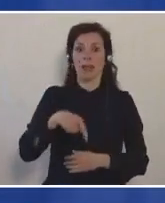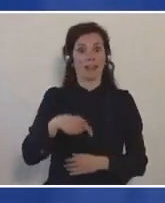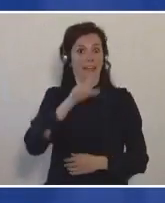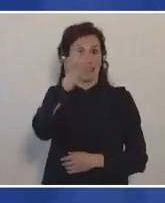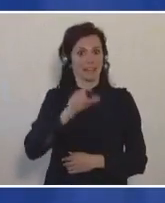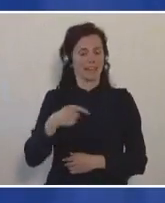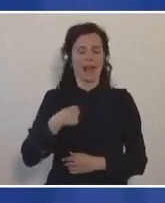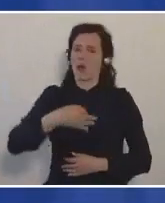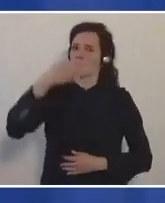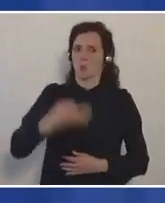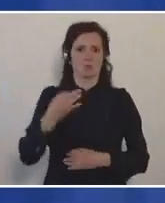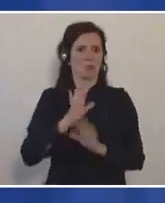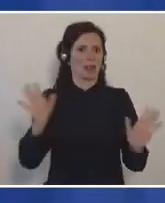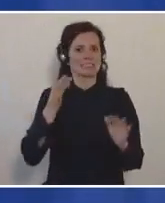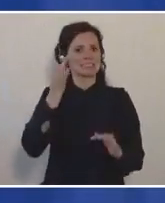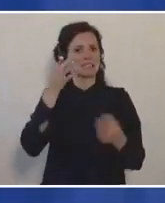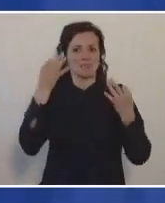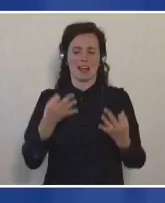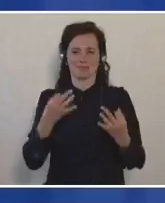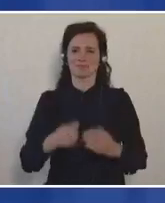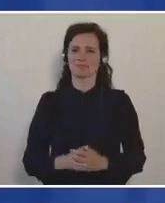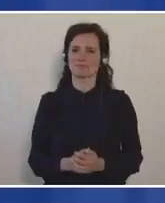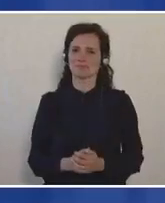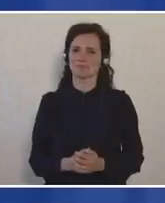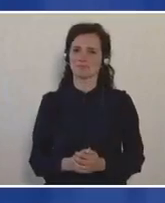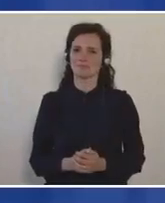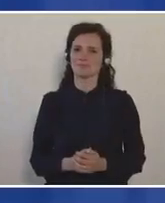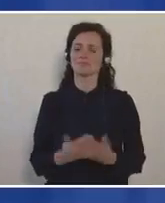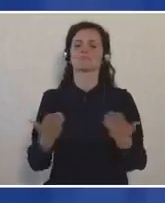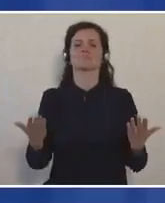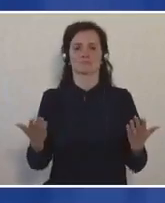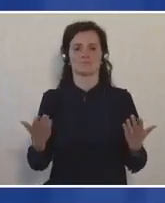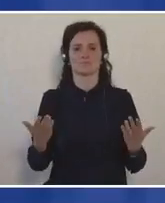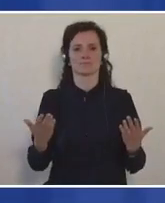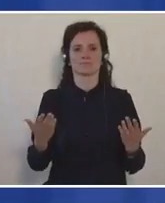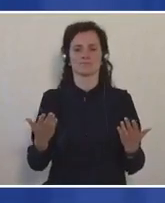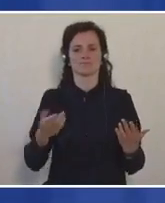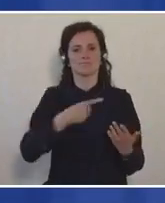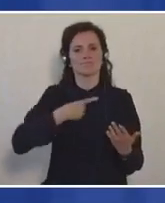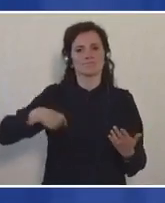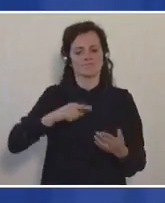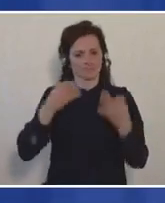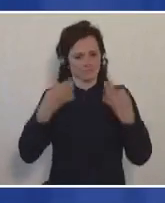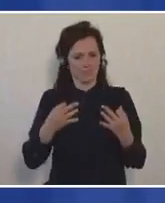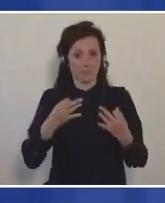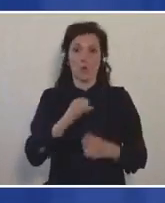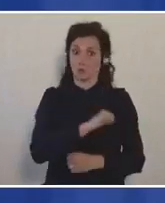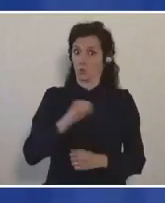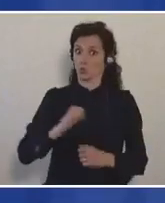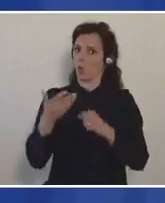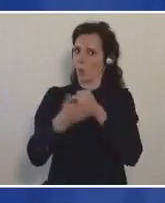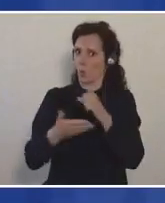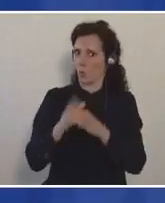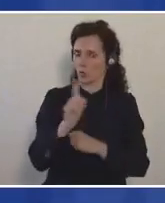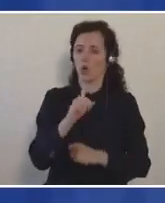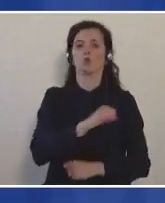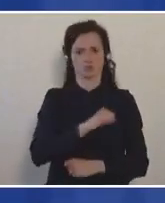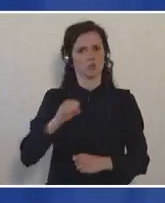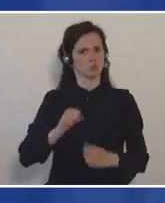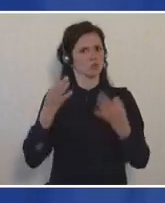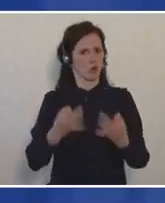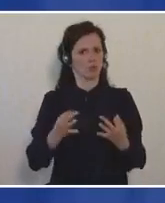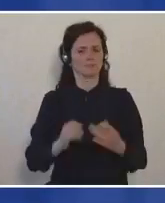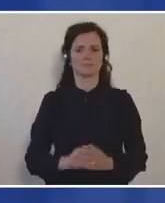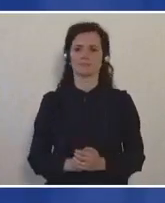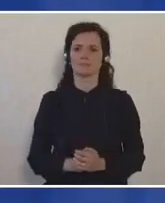And we are counting on starting in June, not in July, but in June, with the EU